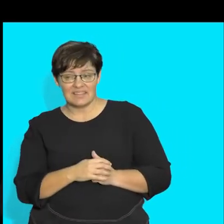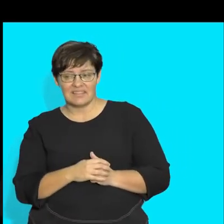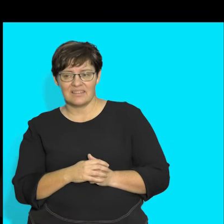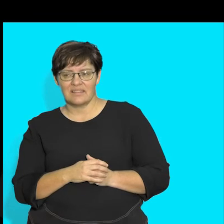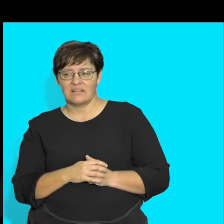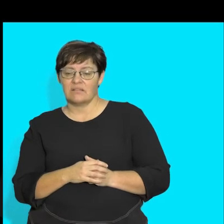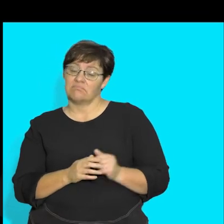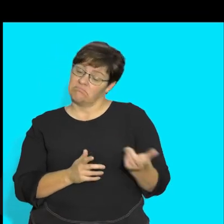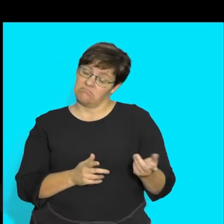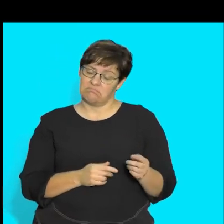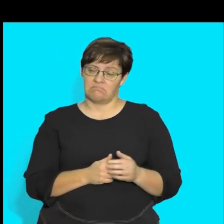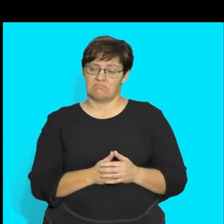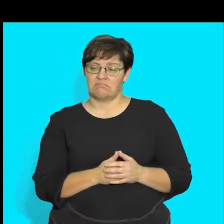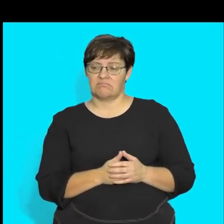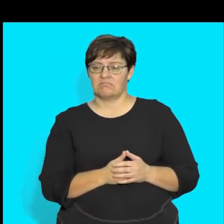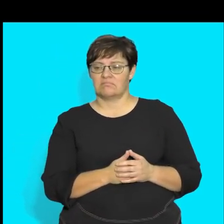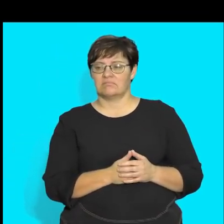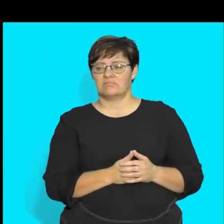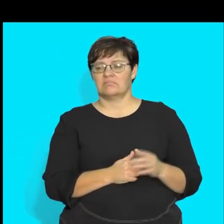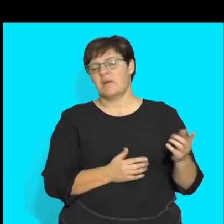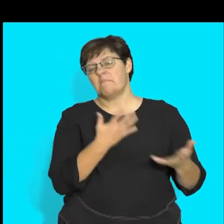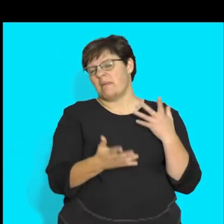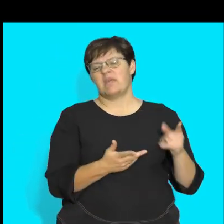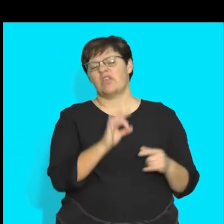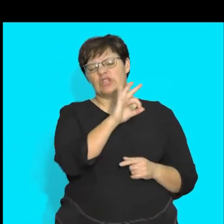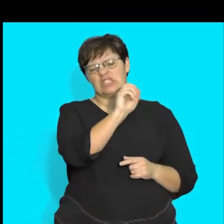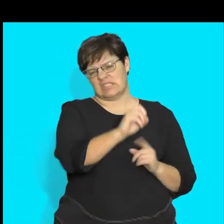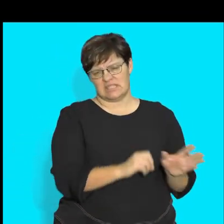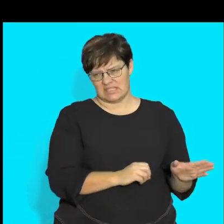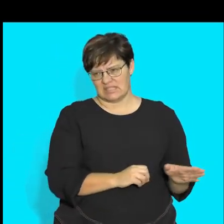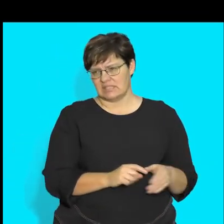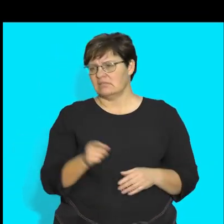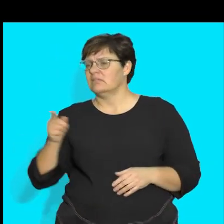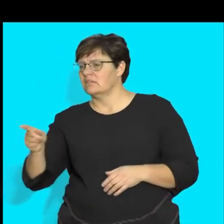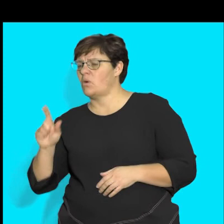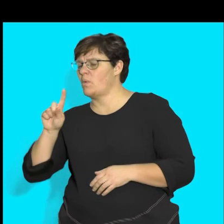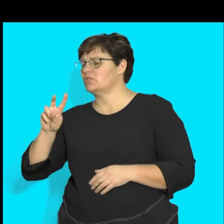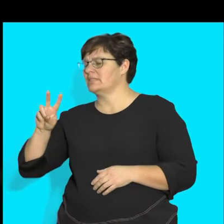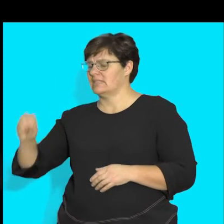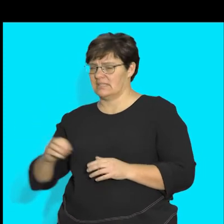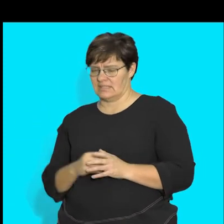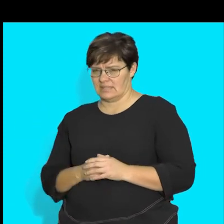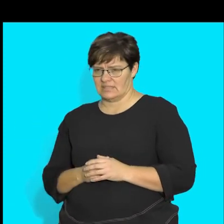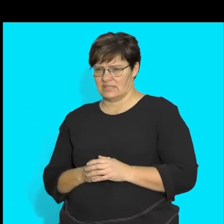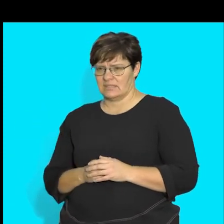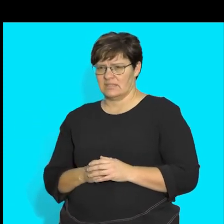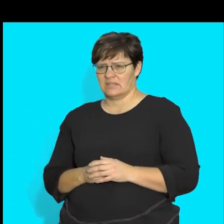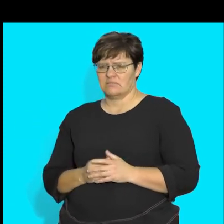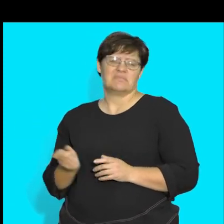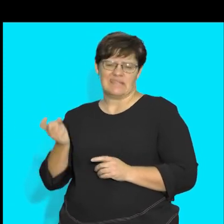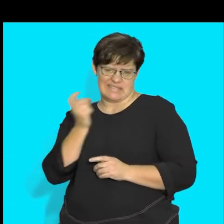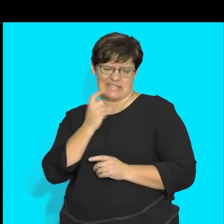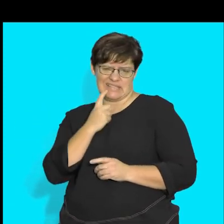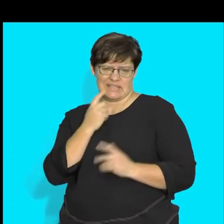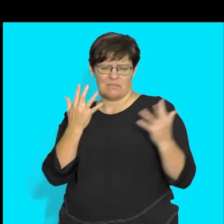that if this, let's give these random values, if this was 30 and this was 120, it would be